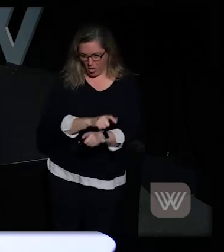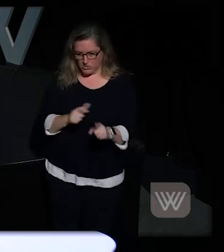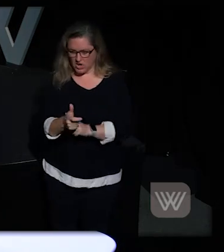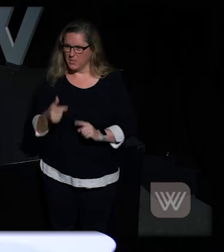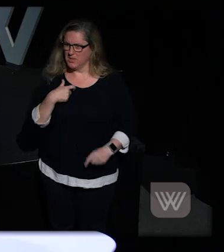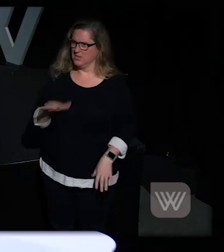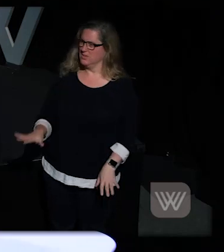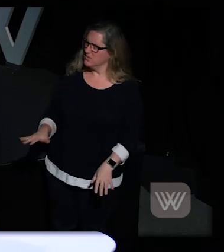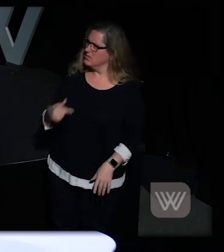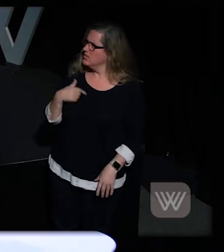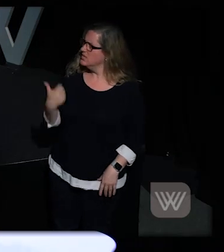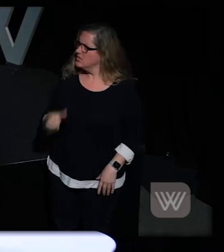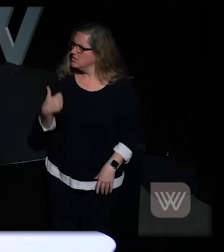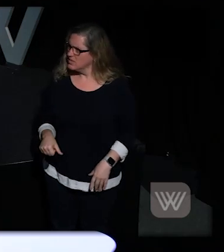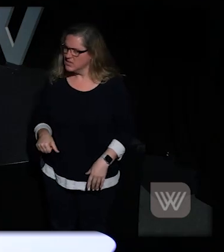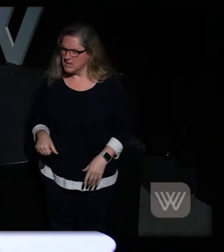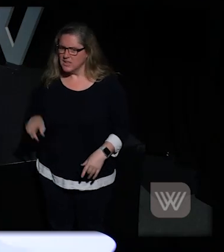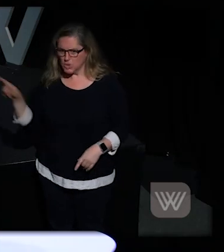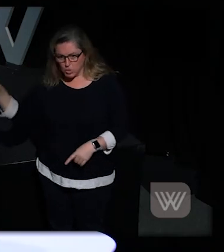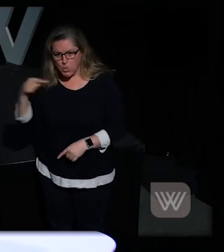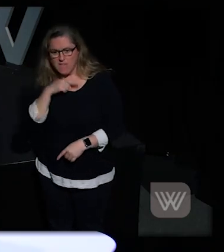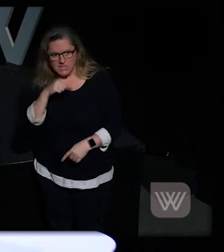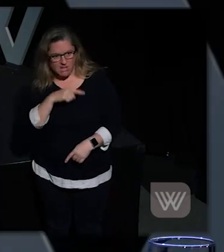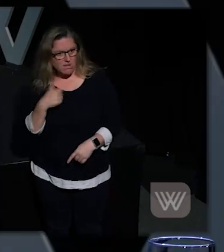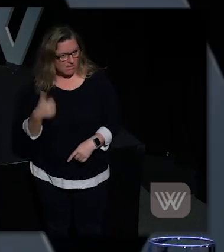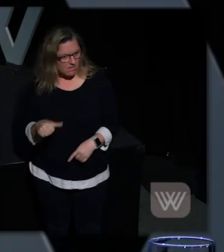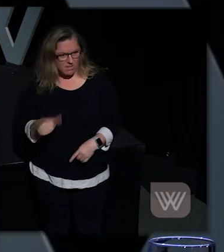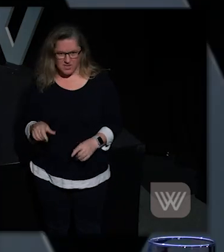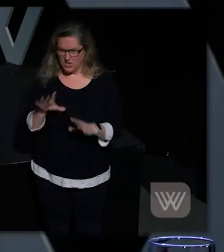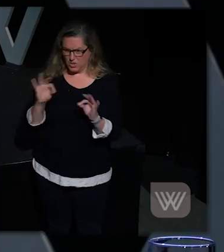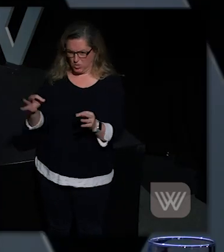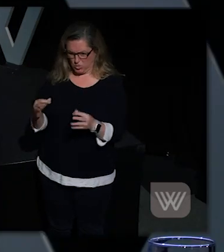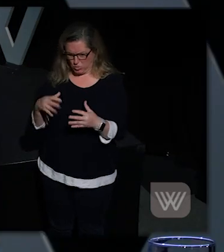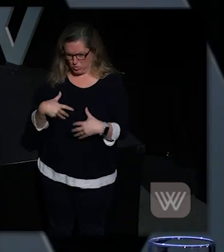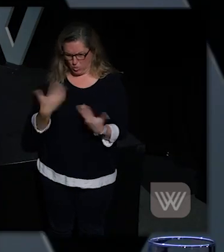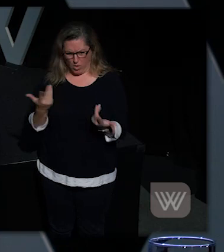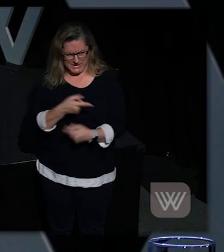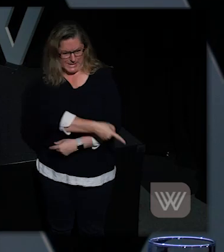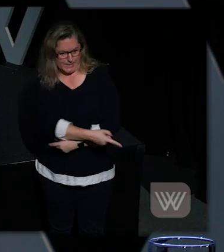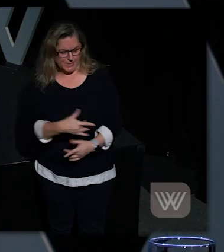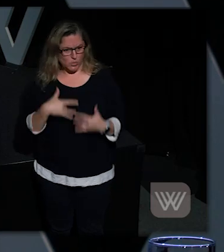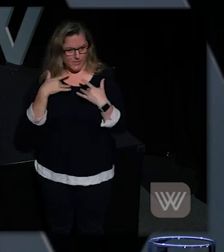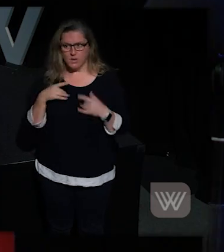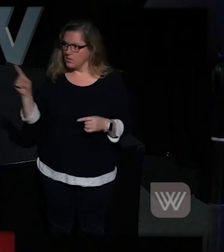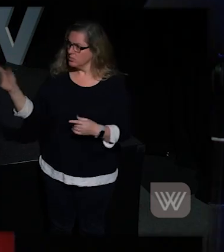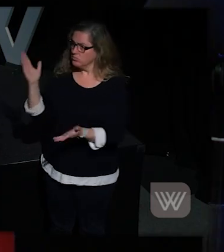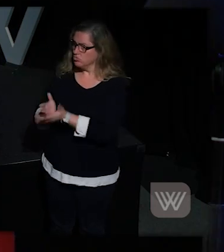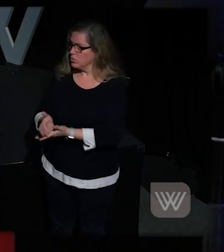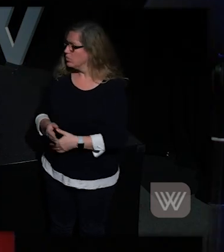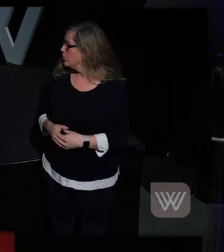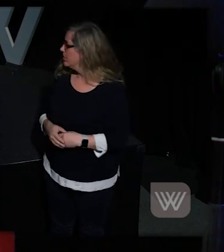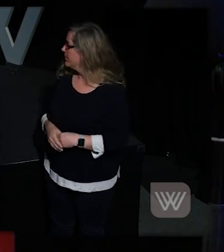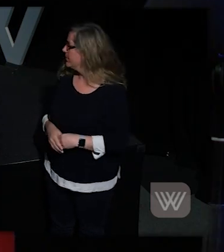like, yeah, good point. I mean, you've got a son. Like, that's not stuff you want him to feel. Mm, that's true. And I think